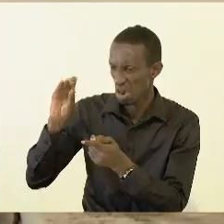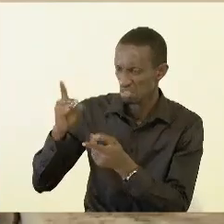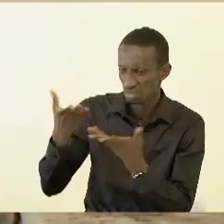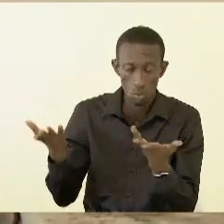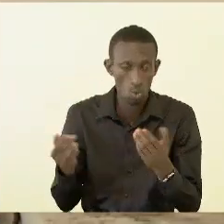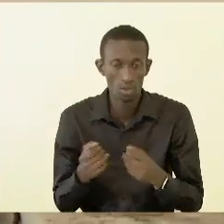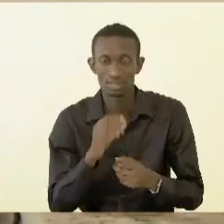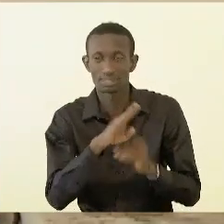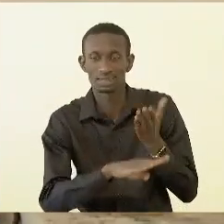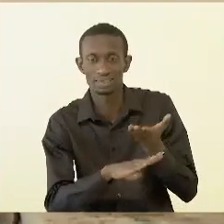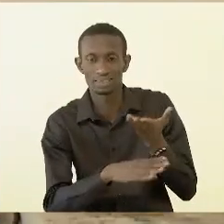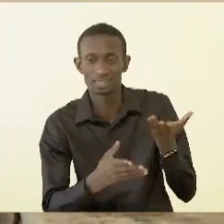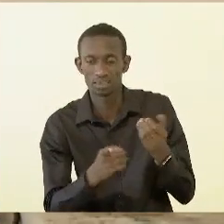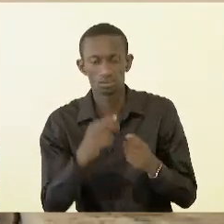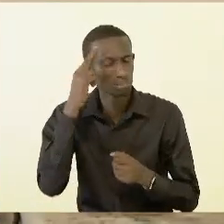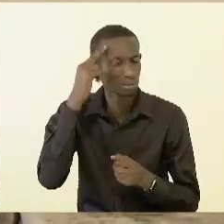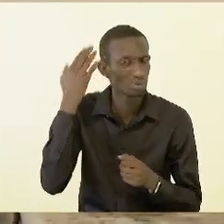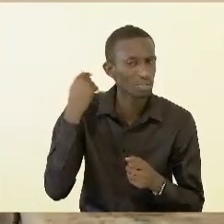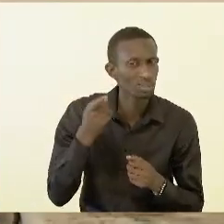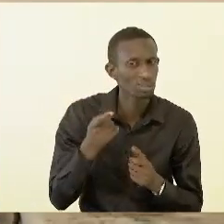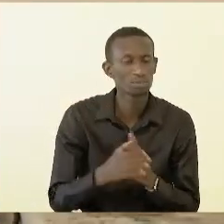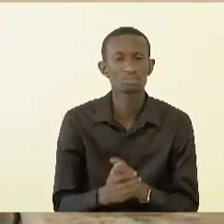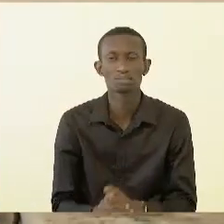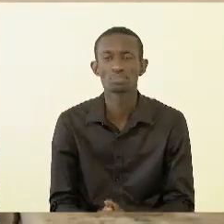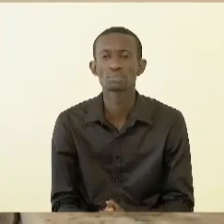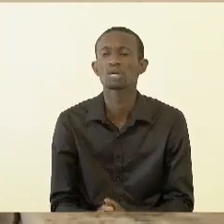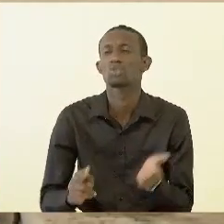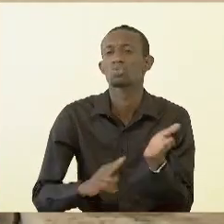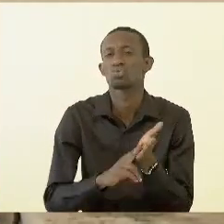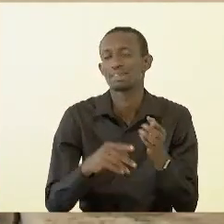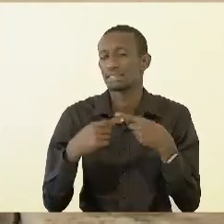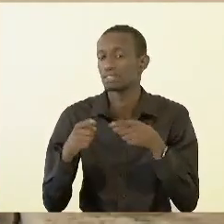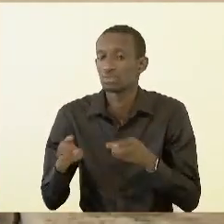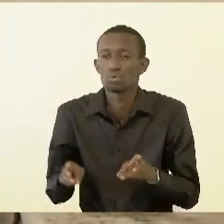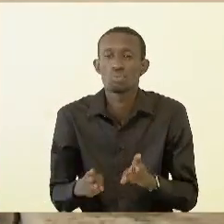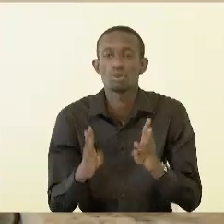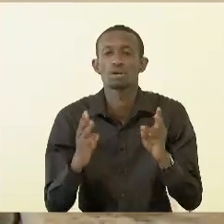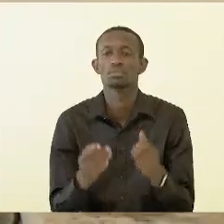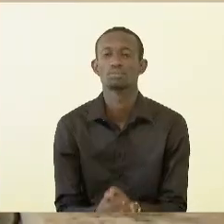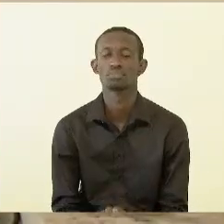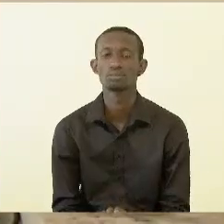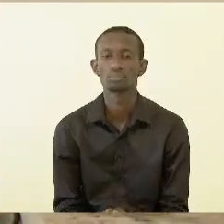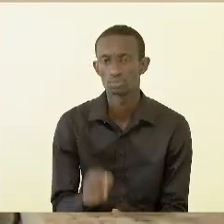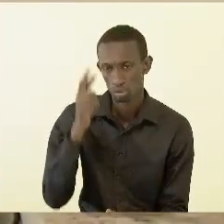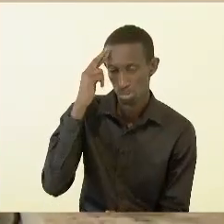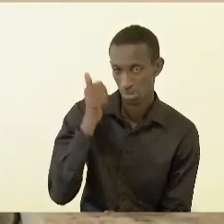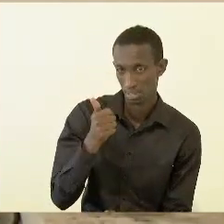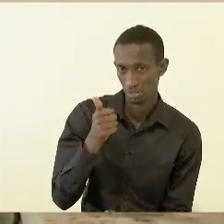base? And you remember we used different ways. We mentioned different ways. You remember